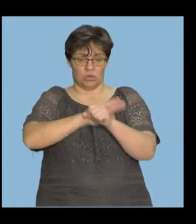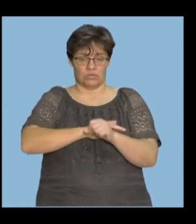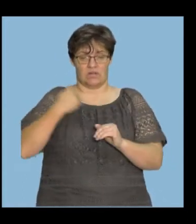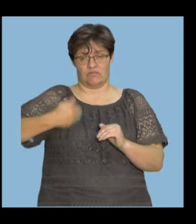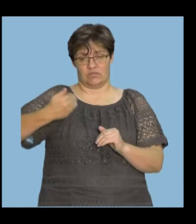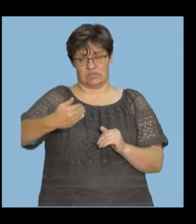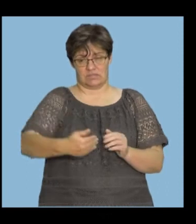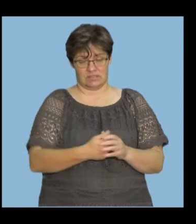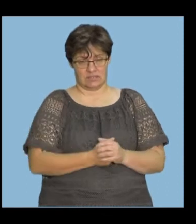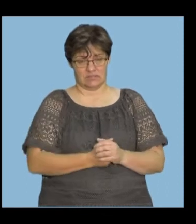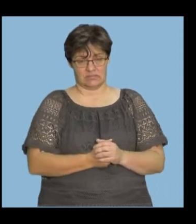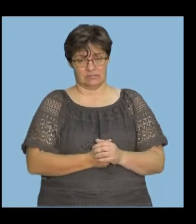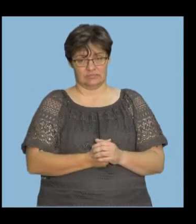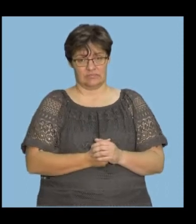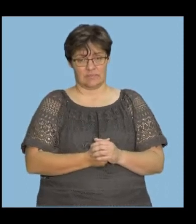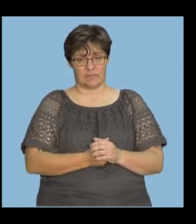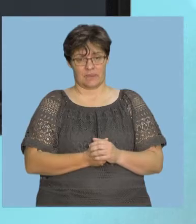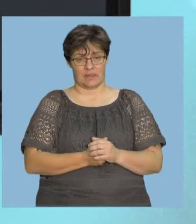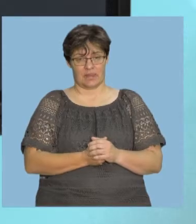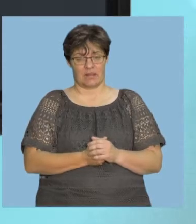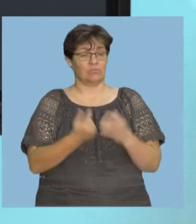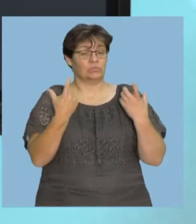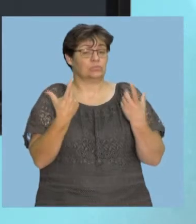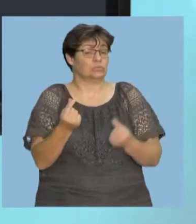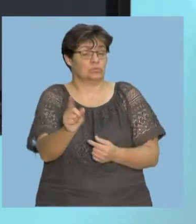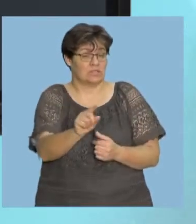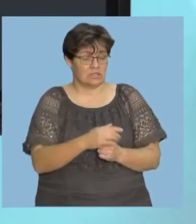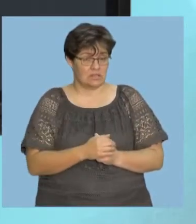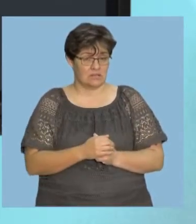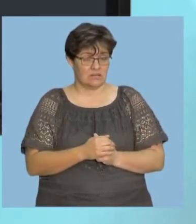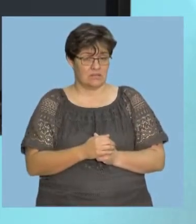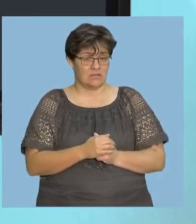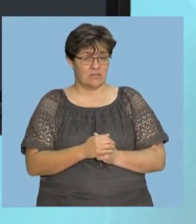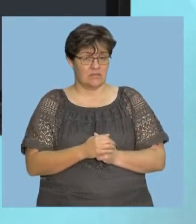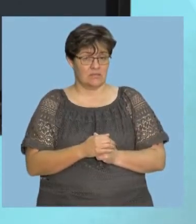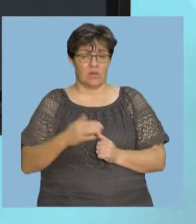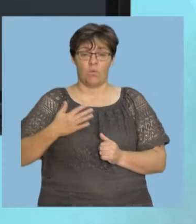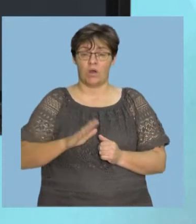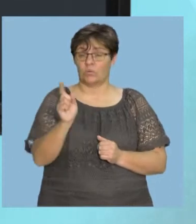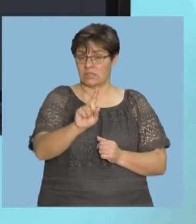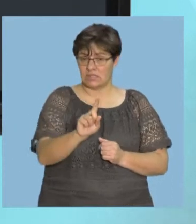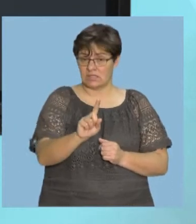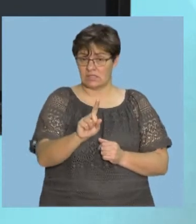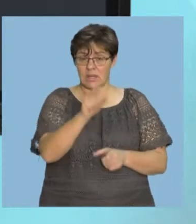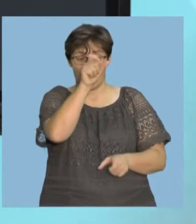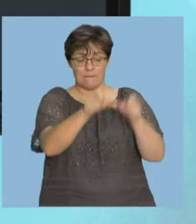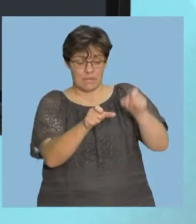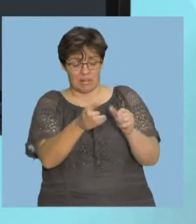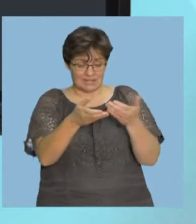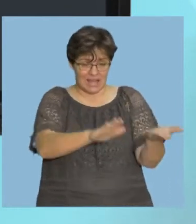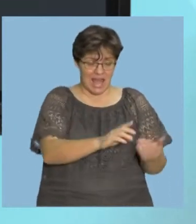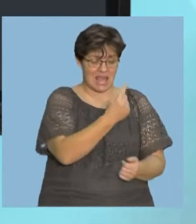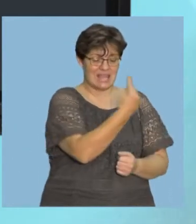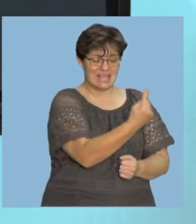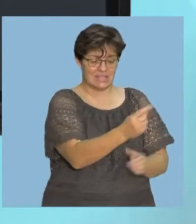Okay. So what are we going to do? We want to know how many people died in each